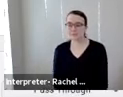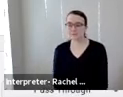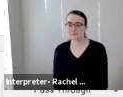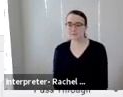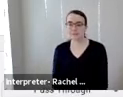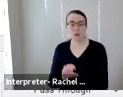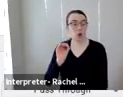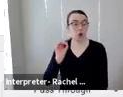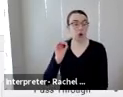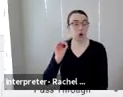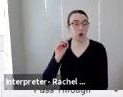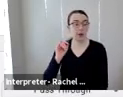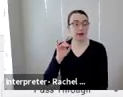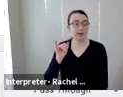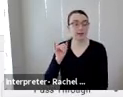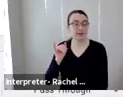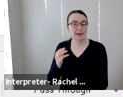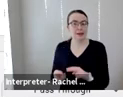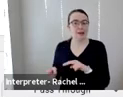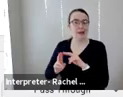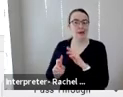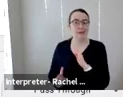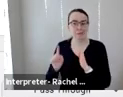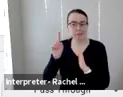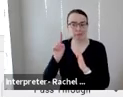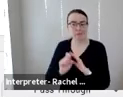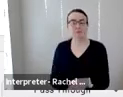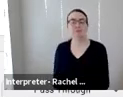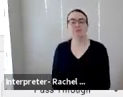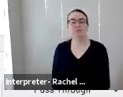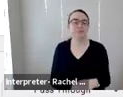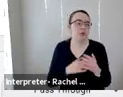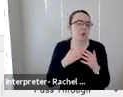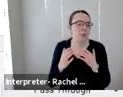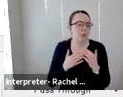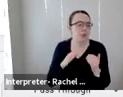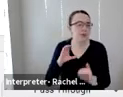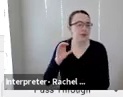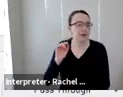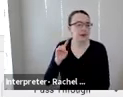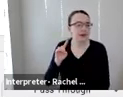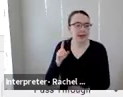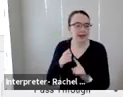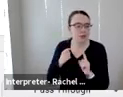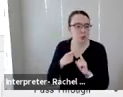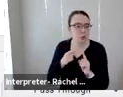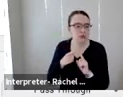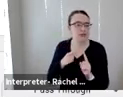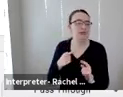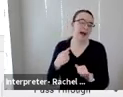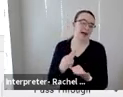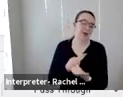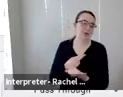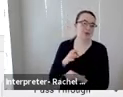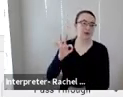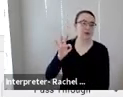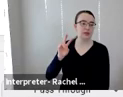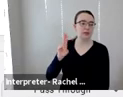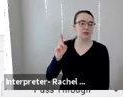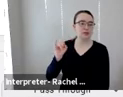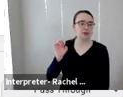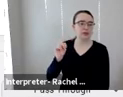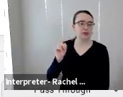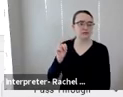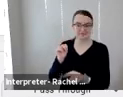up. So whatever your CAD source is, I use Fusion here, right? This is not